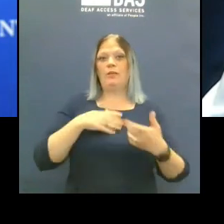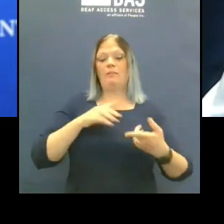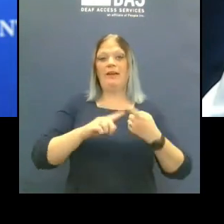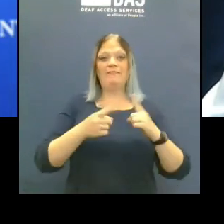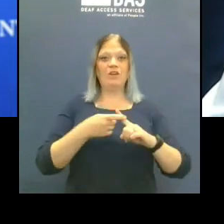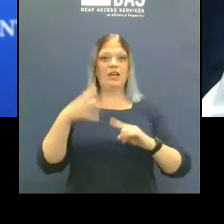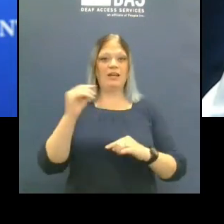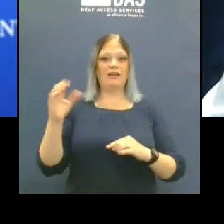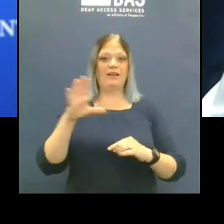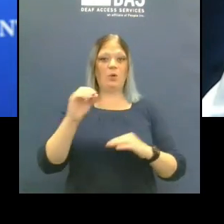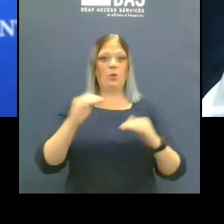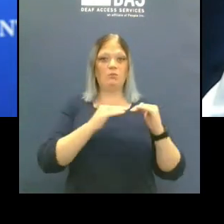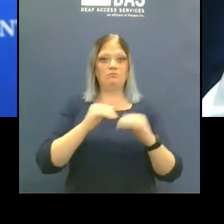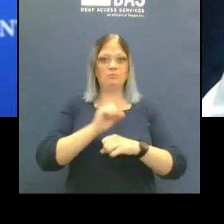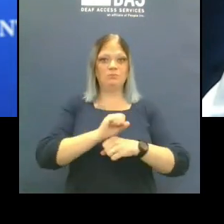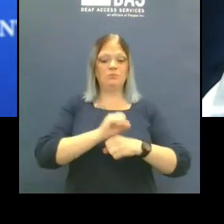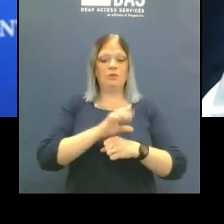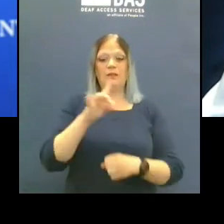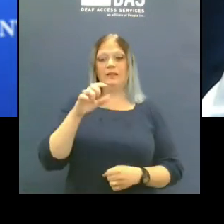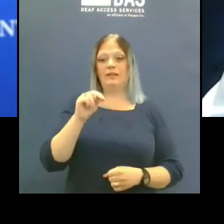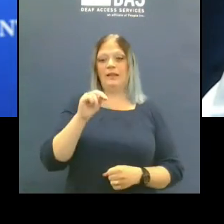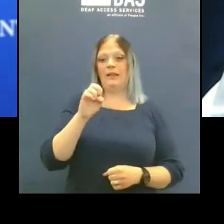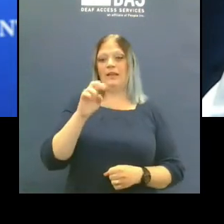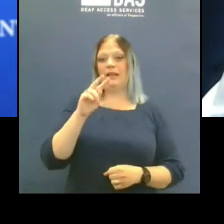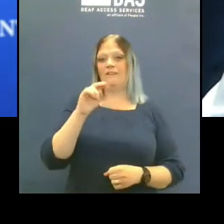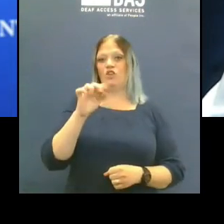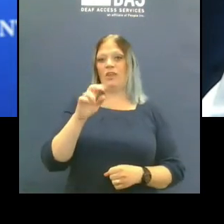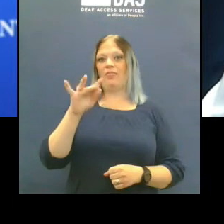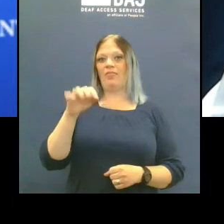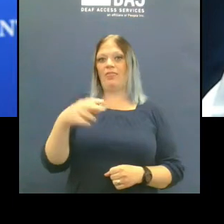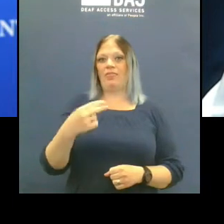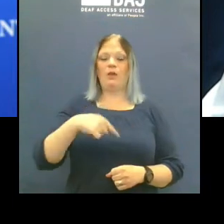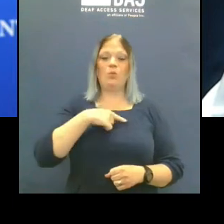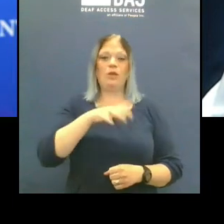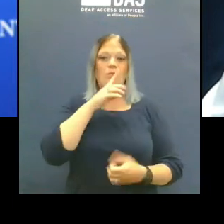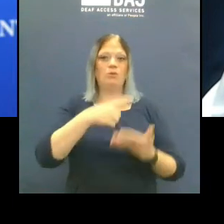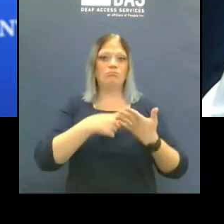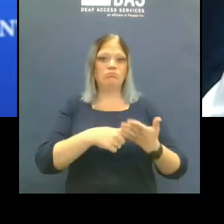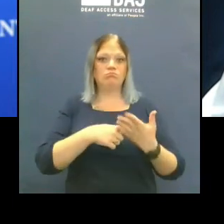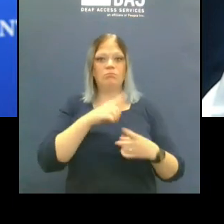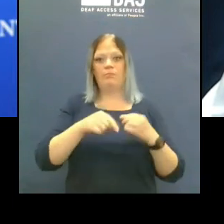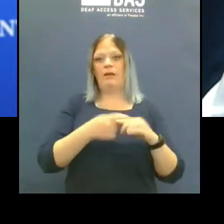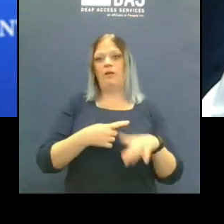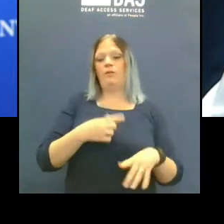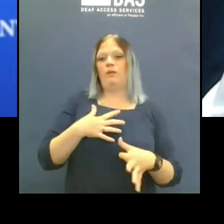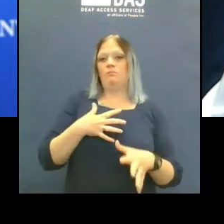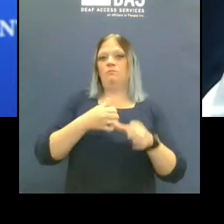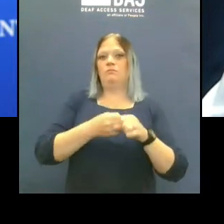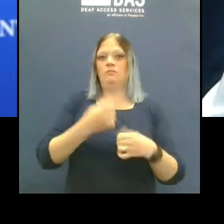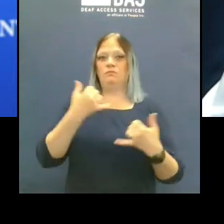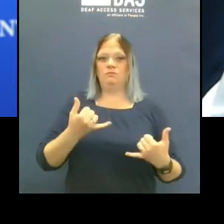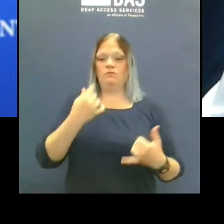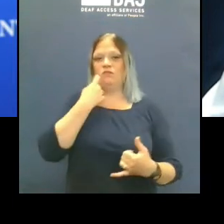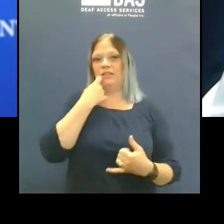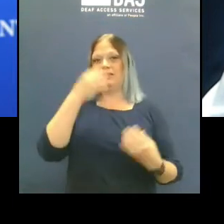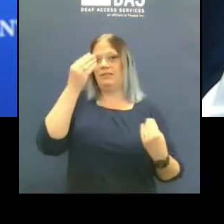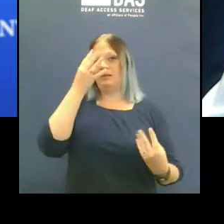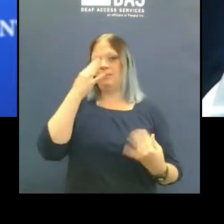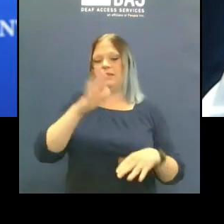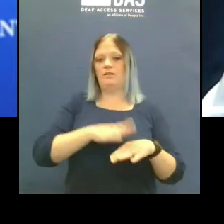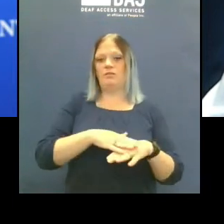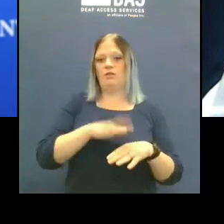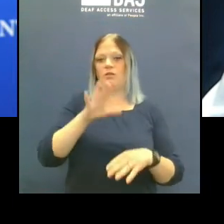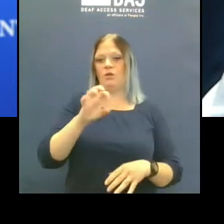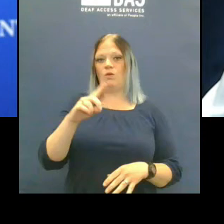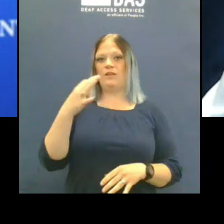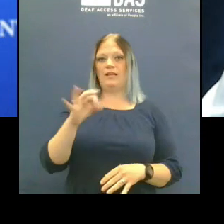friend and colleague, Dan Neverth, and we are going to talk to you about giving you the latest updates on COVID-19 in Erie